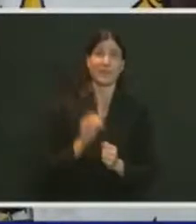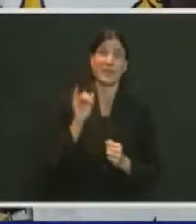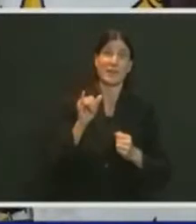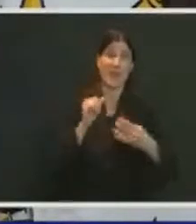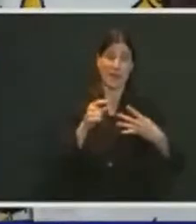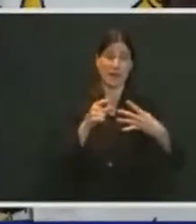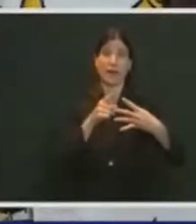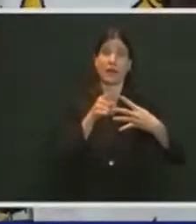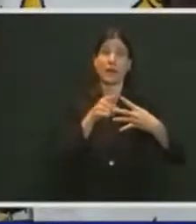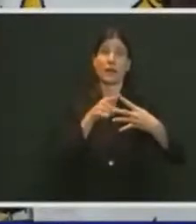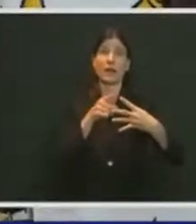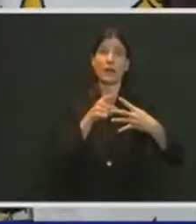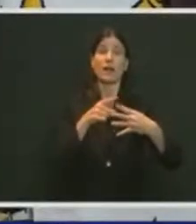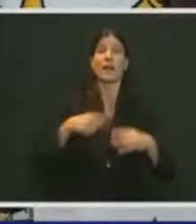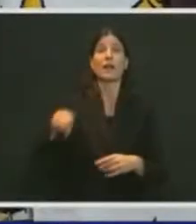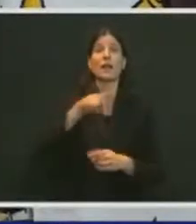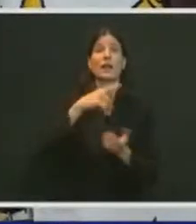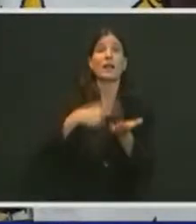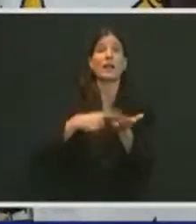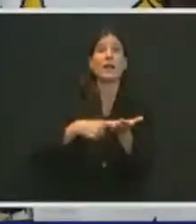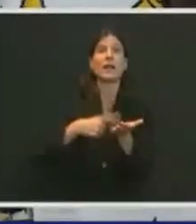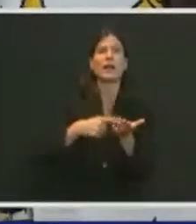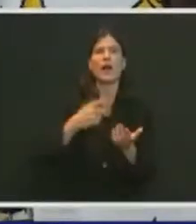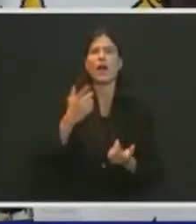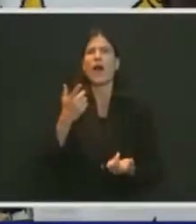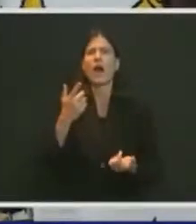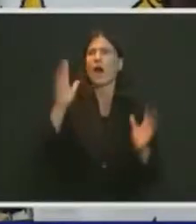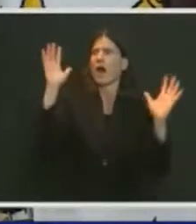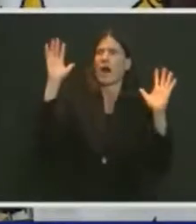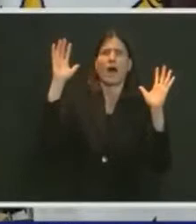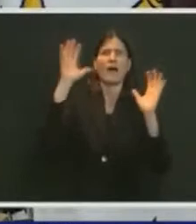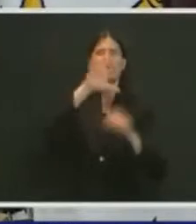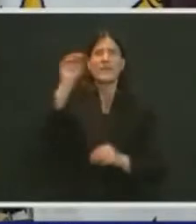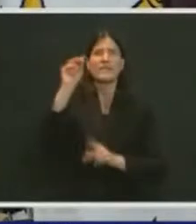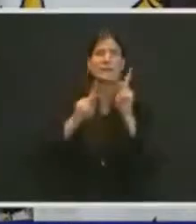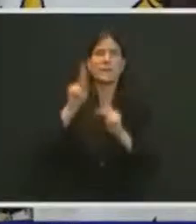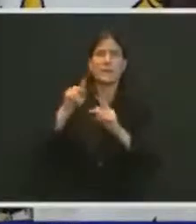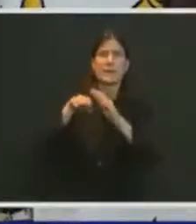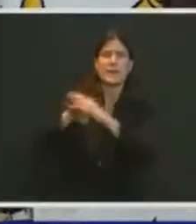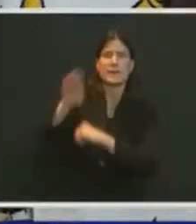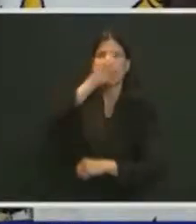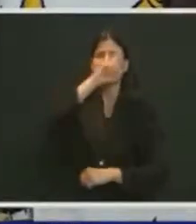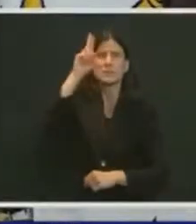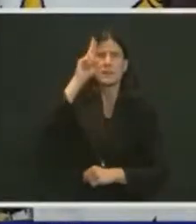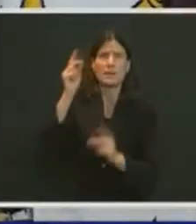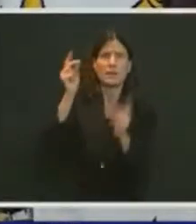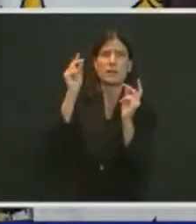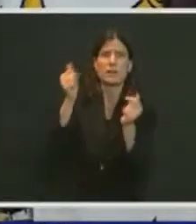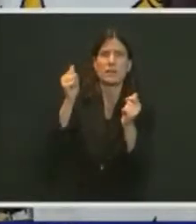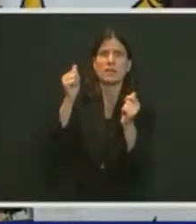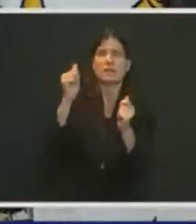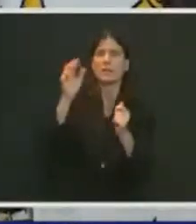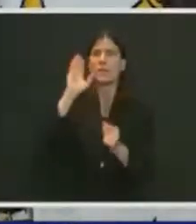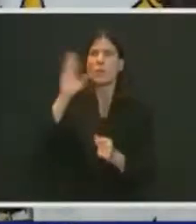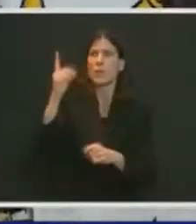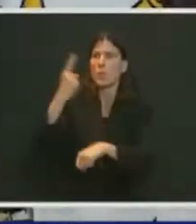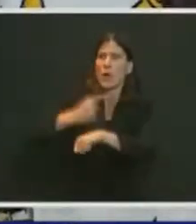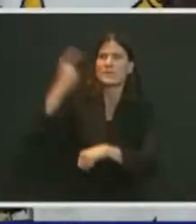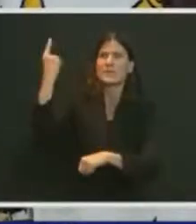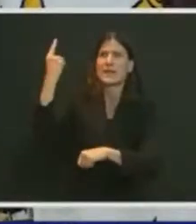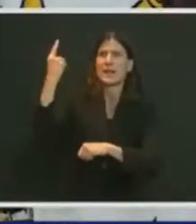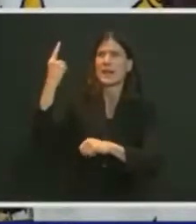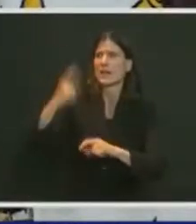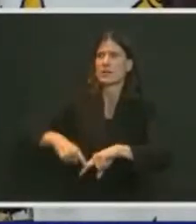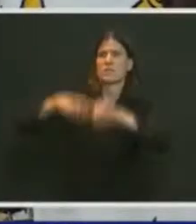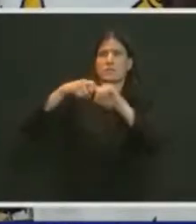in a single day, that we have to hit the brakes. We're looking for trends. Certainly, if you only have, 5,